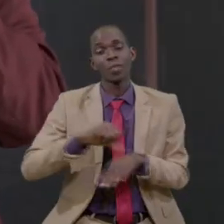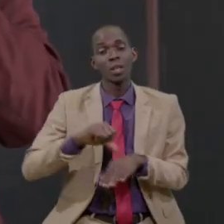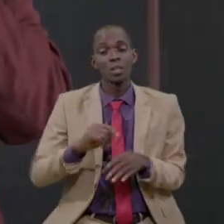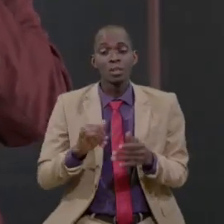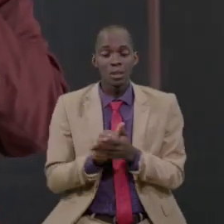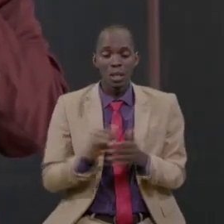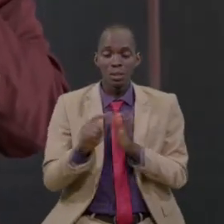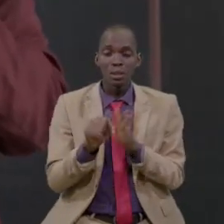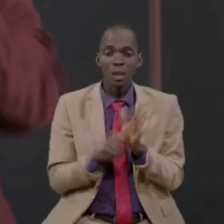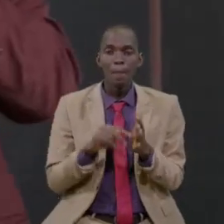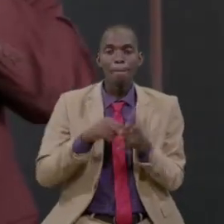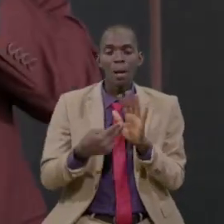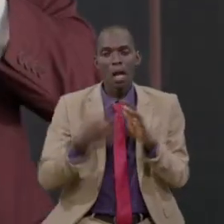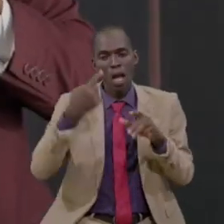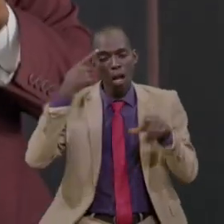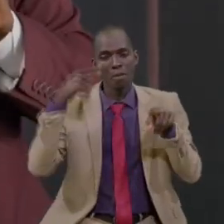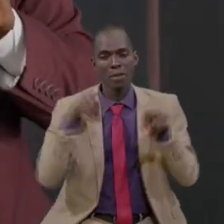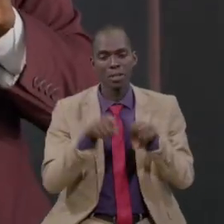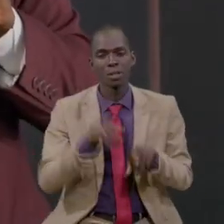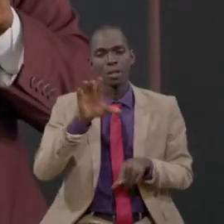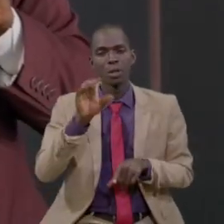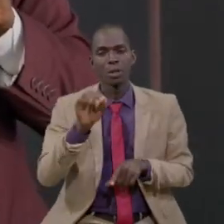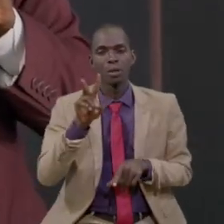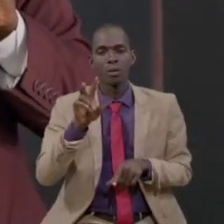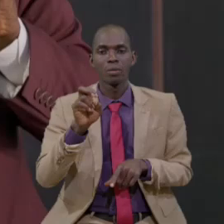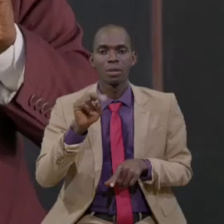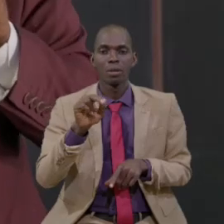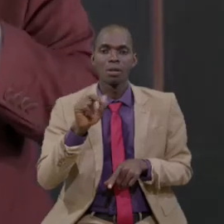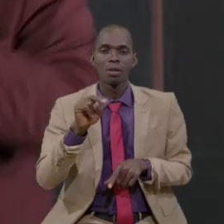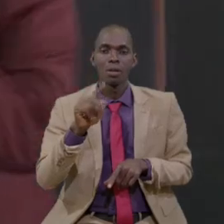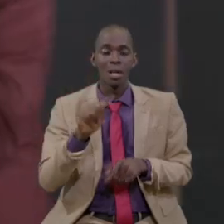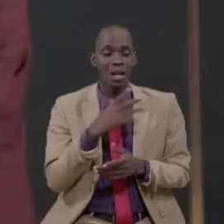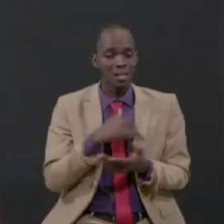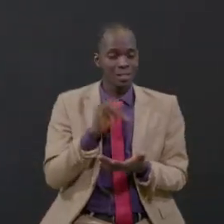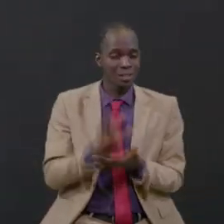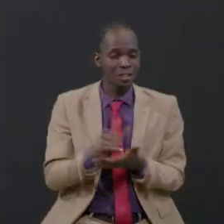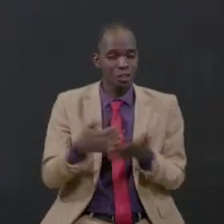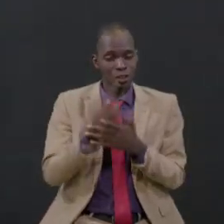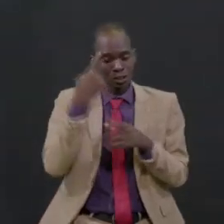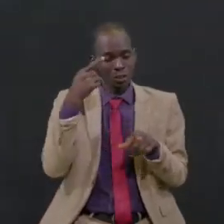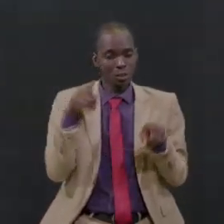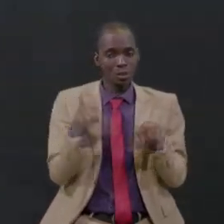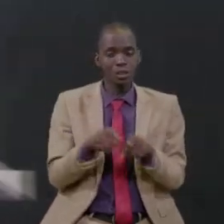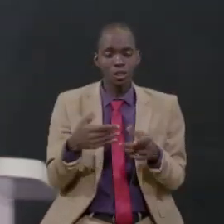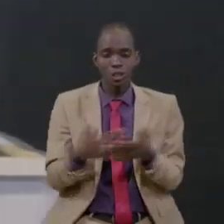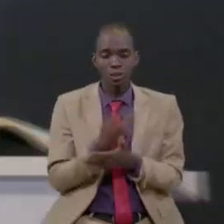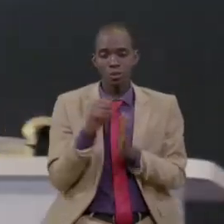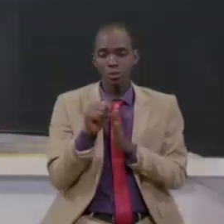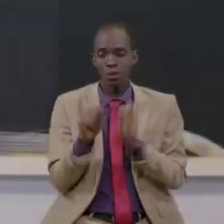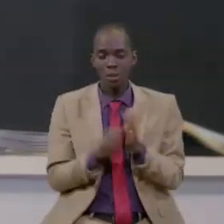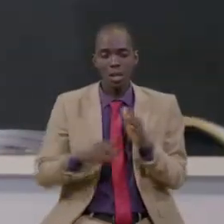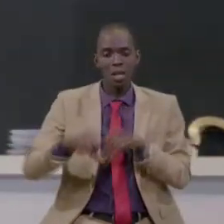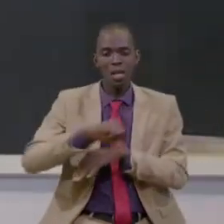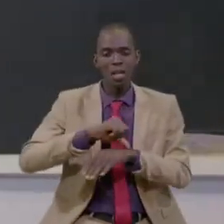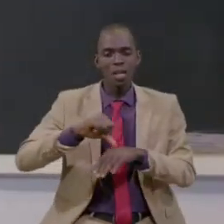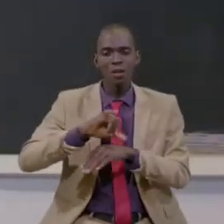covenant anointing. And that new covenant anointing, New Testament anointing, is to make us reap